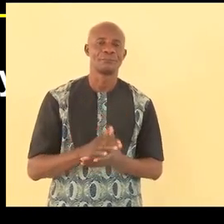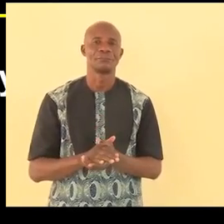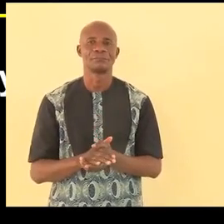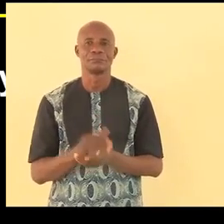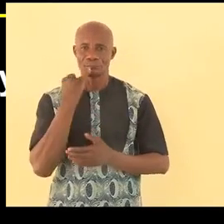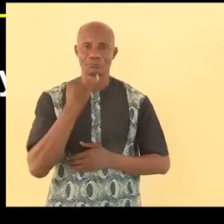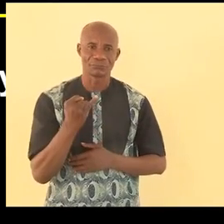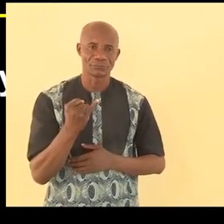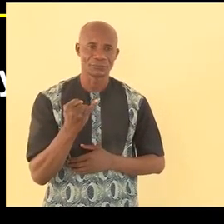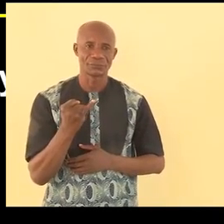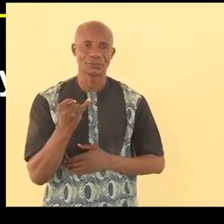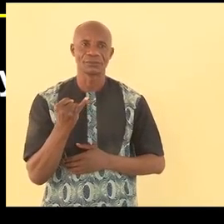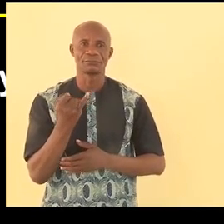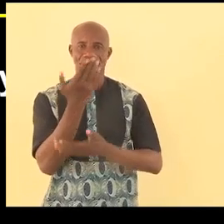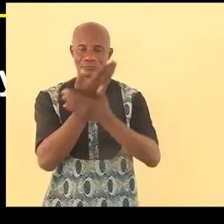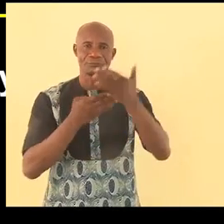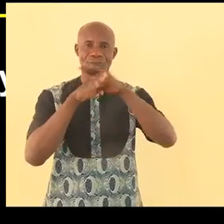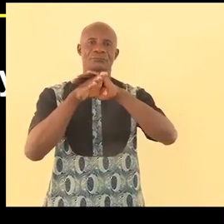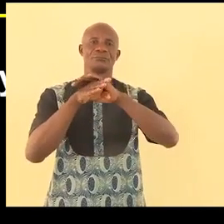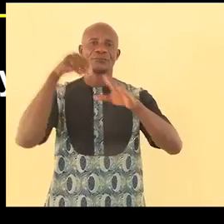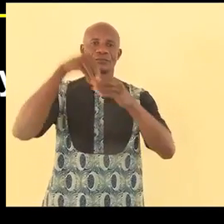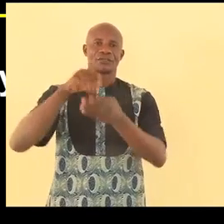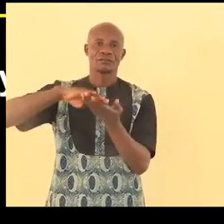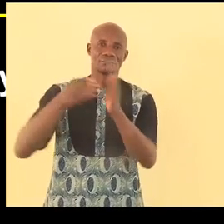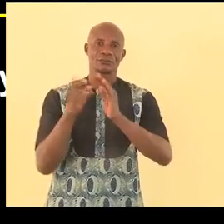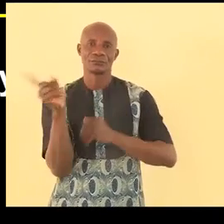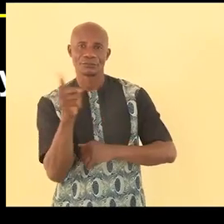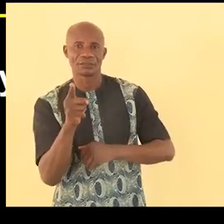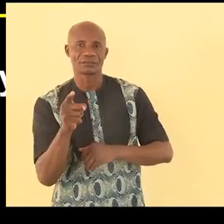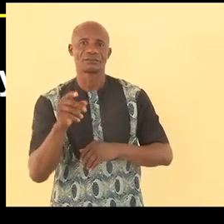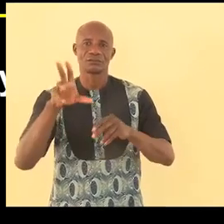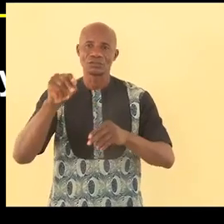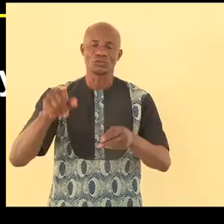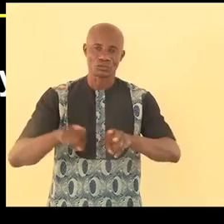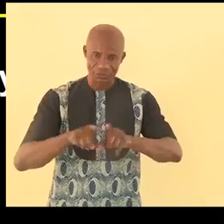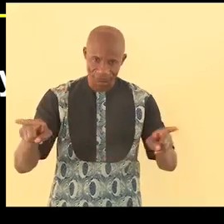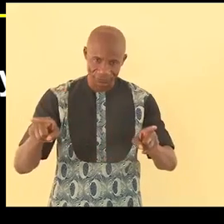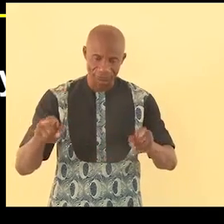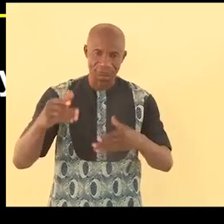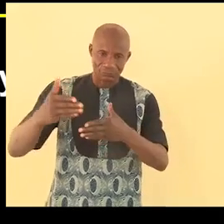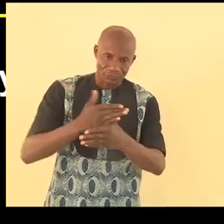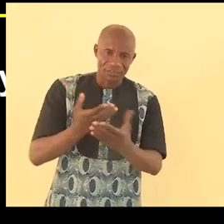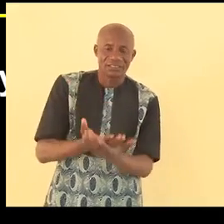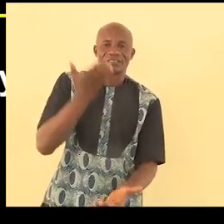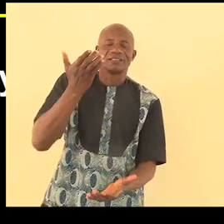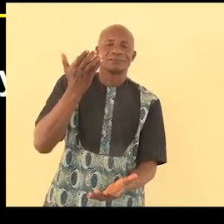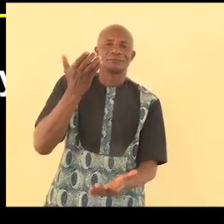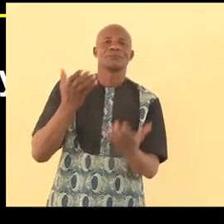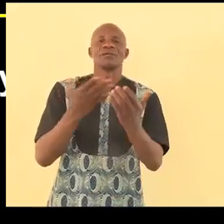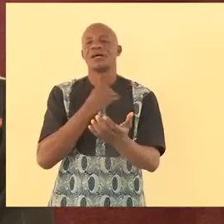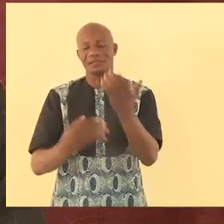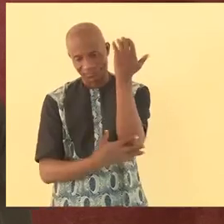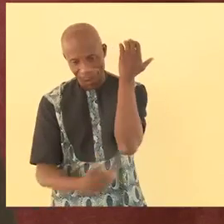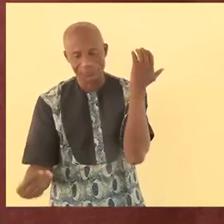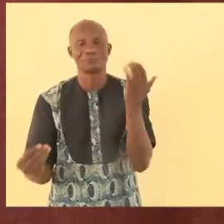is a paradise in a community where there is no difference between the rich and when the poor.